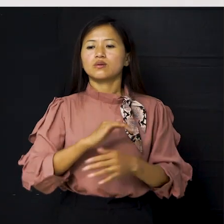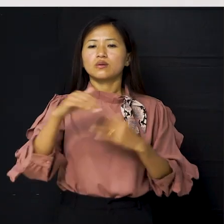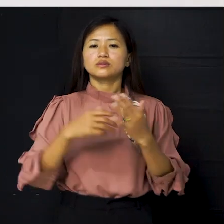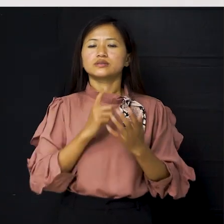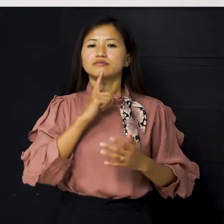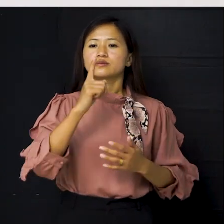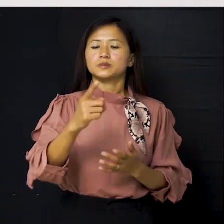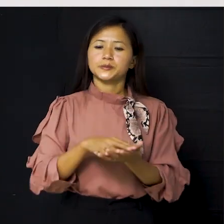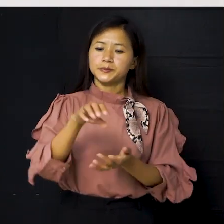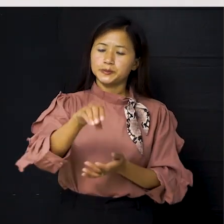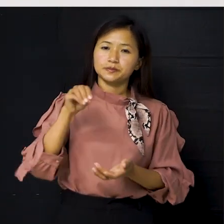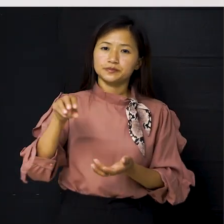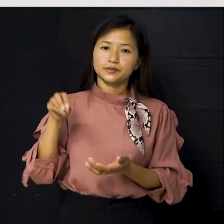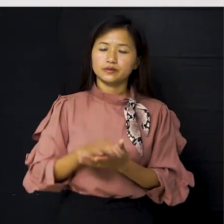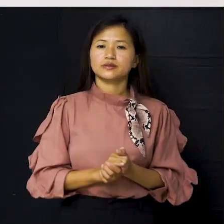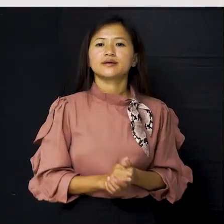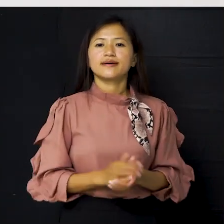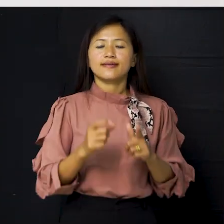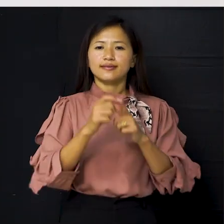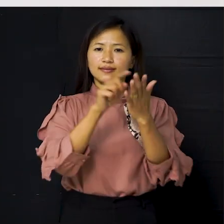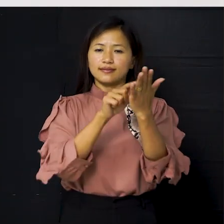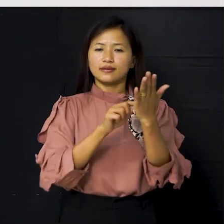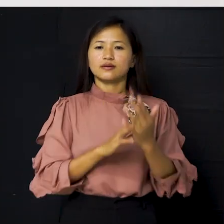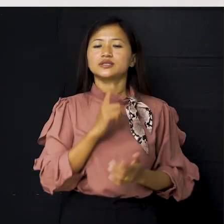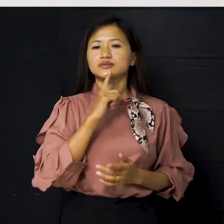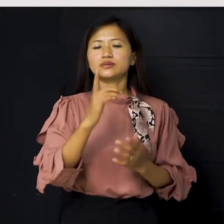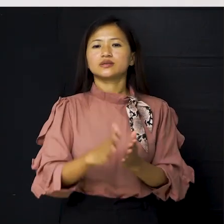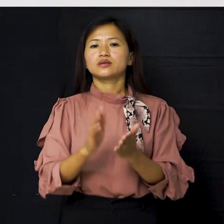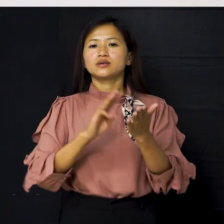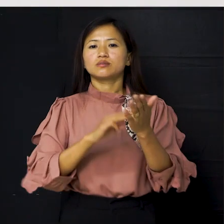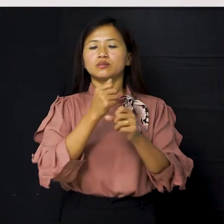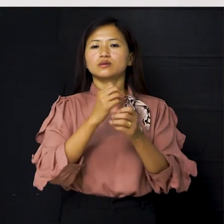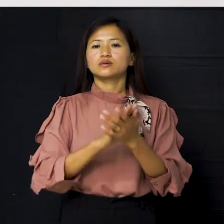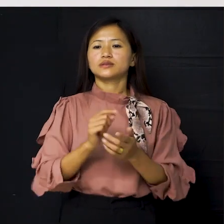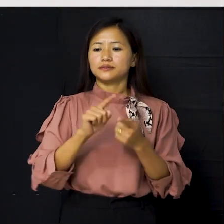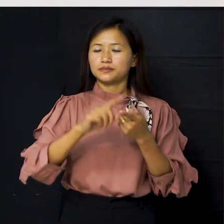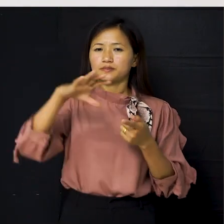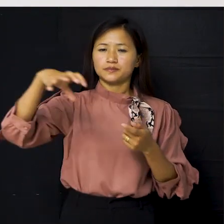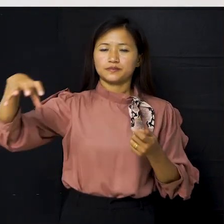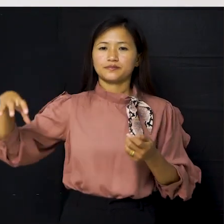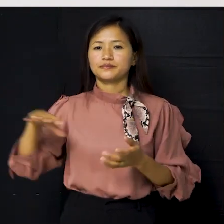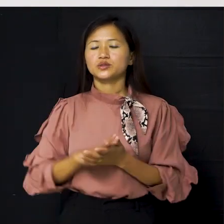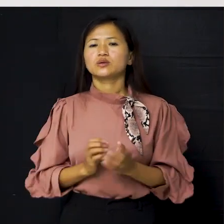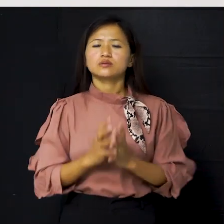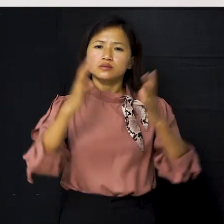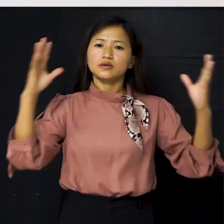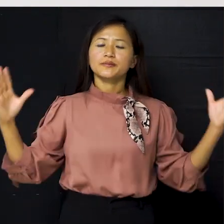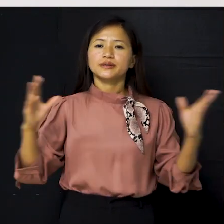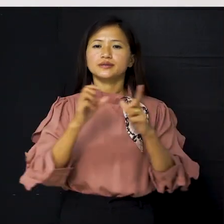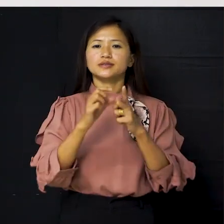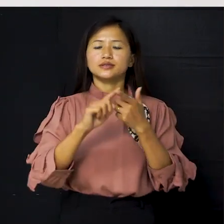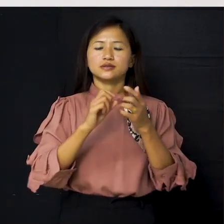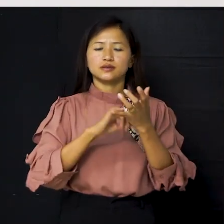informations are collected, and we get a detailed information about the Mughal Empire. there were so many dynasties. Apart from